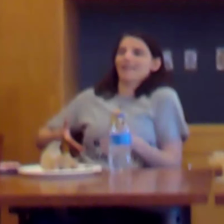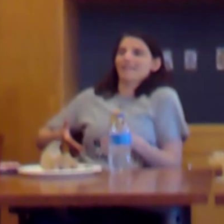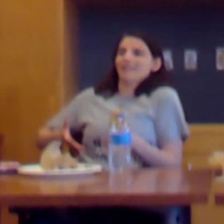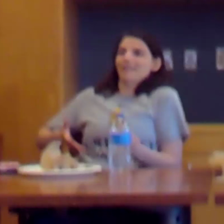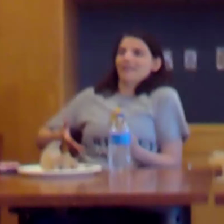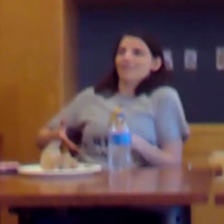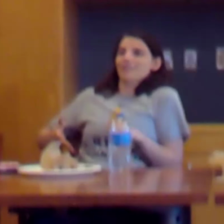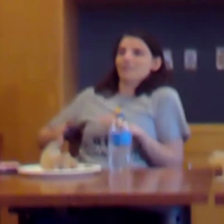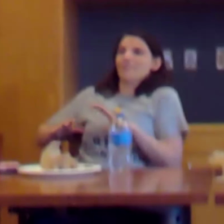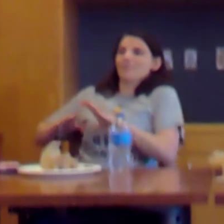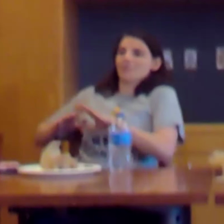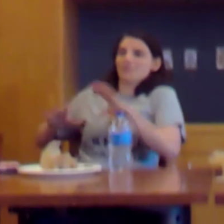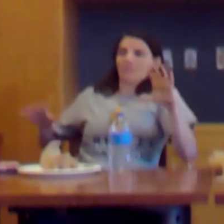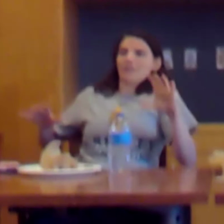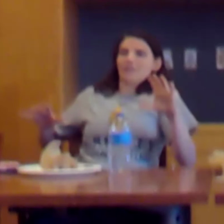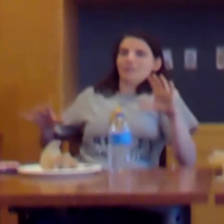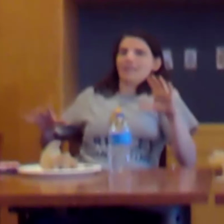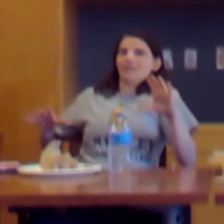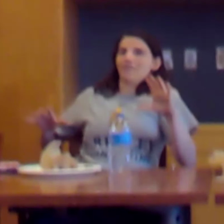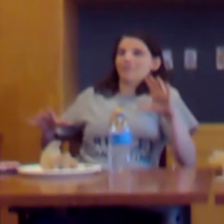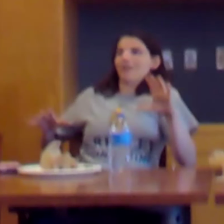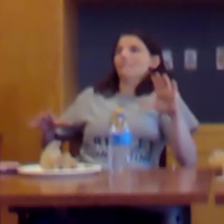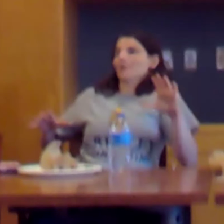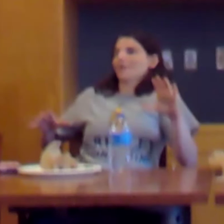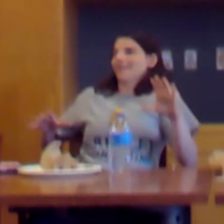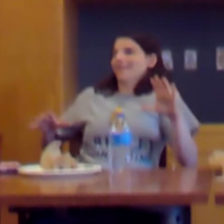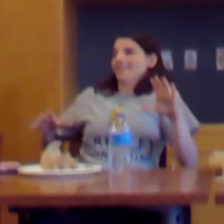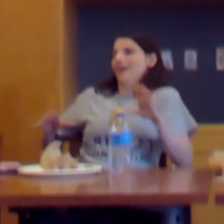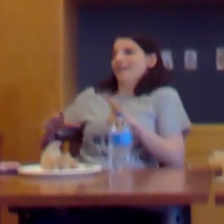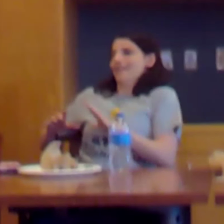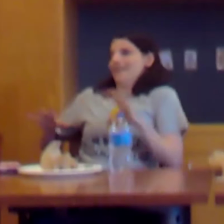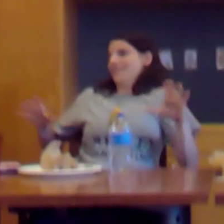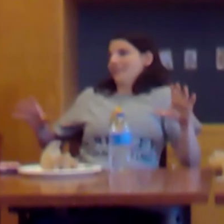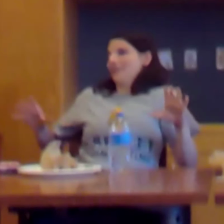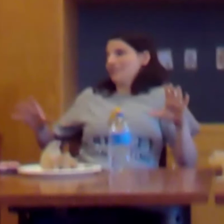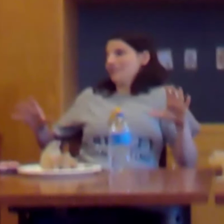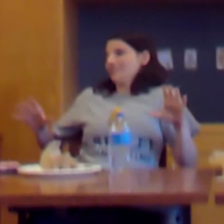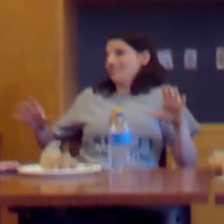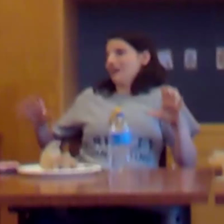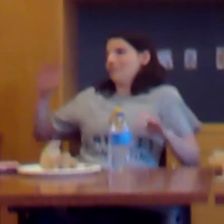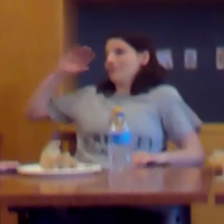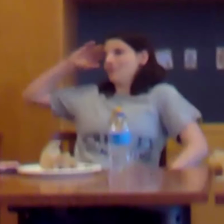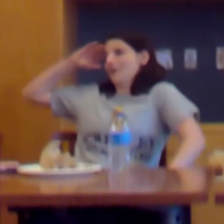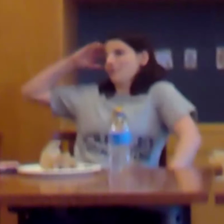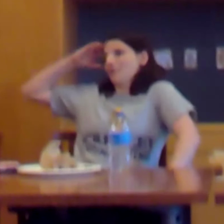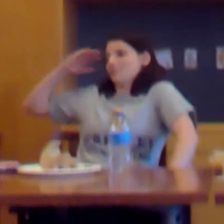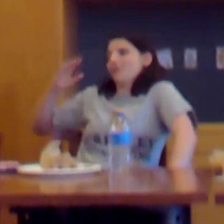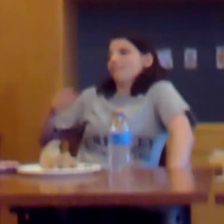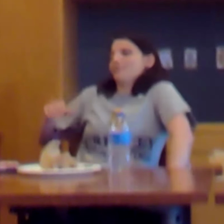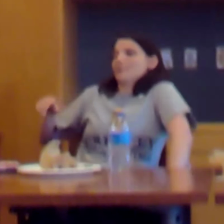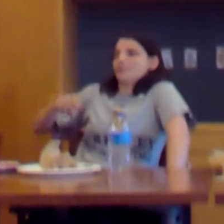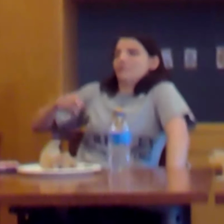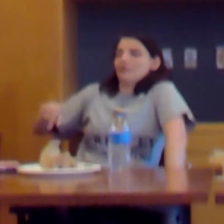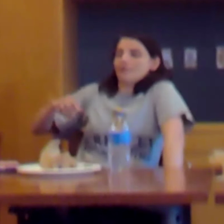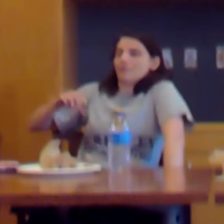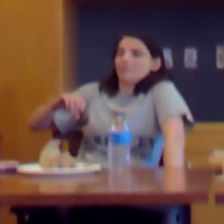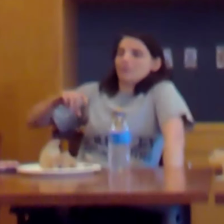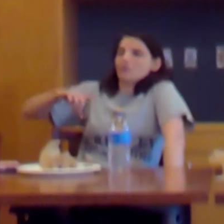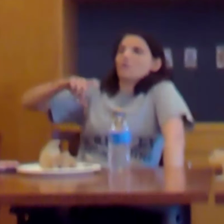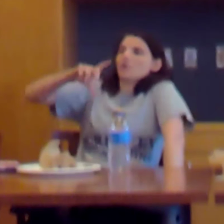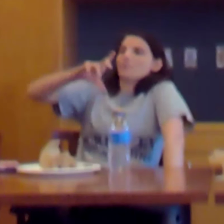think about that. If it's to them, it's just a scaling up in a number, not anything else. So how would they know that would cause a problem, especially